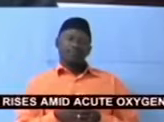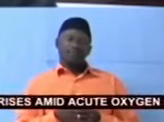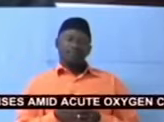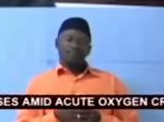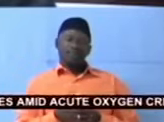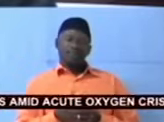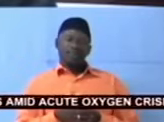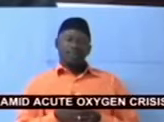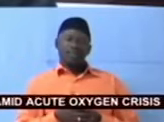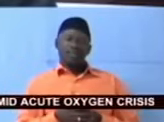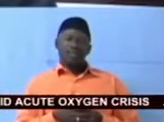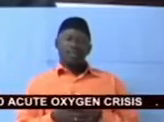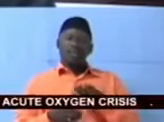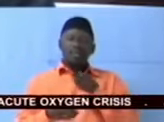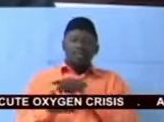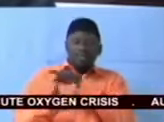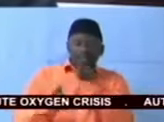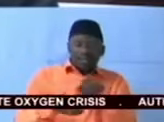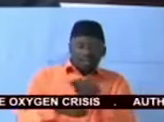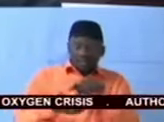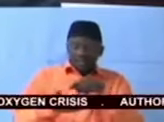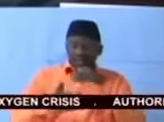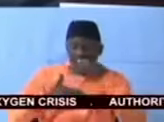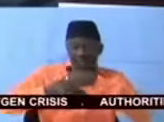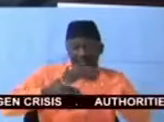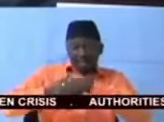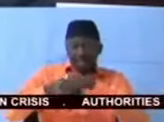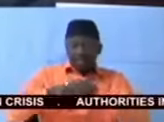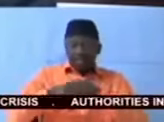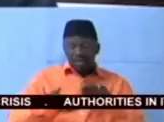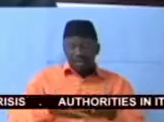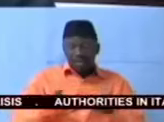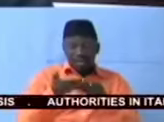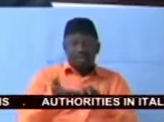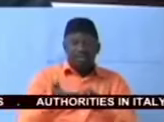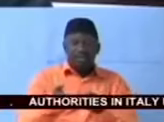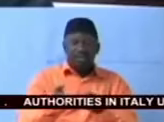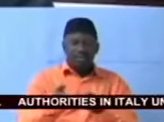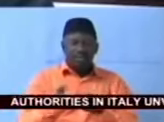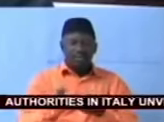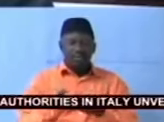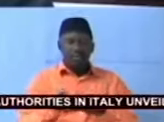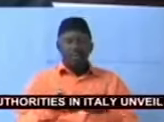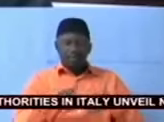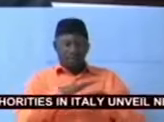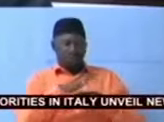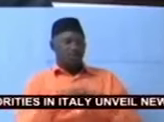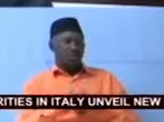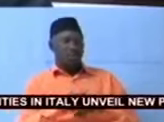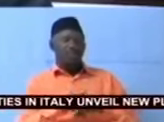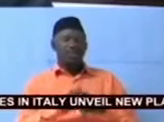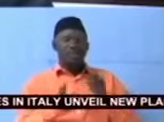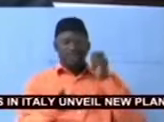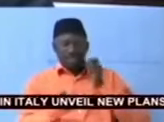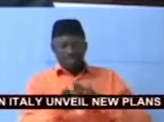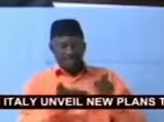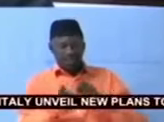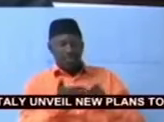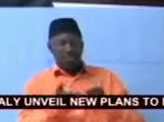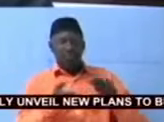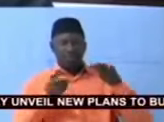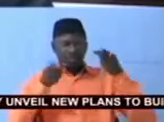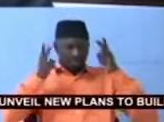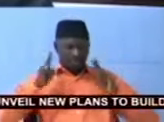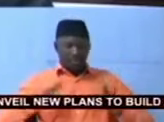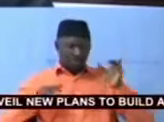these files are assigned based on the class of magistrate that are available at the time. Bu ko fe nak lay yoyu ñu koy jox